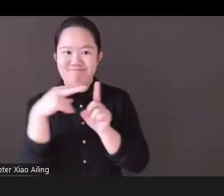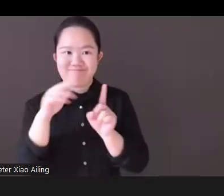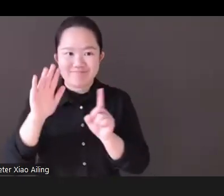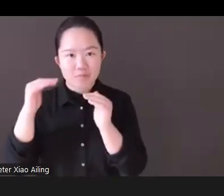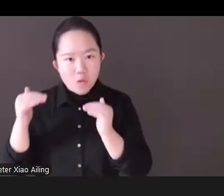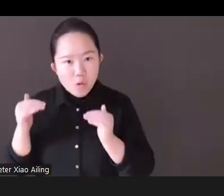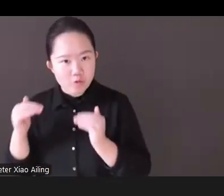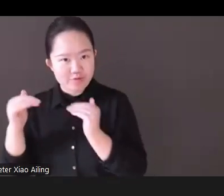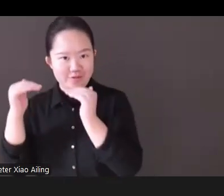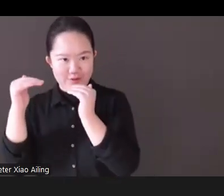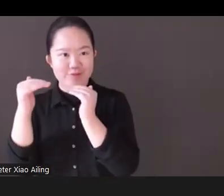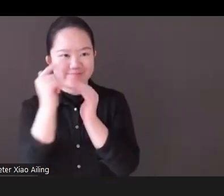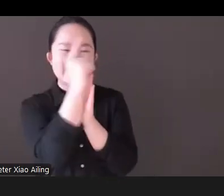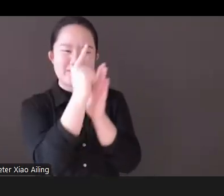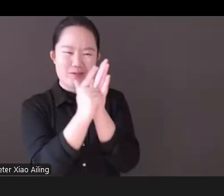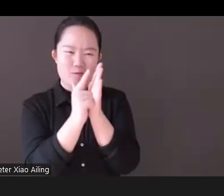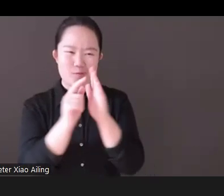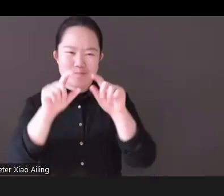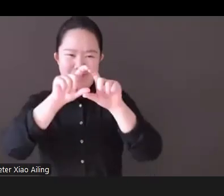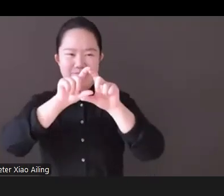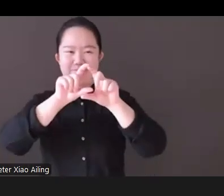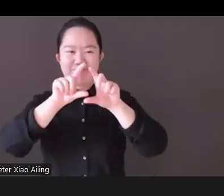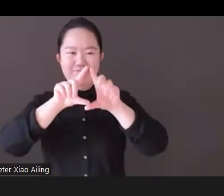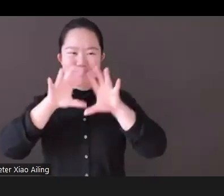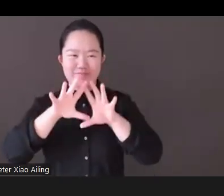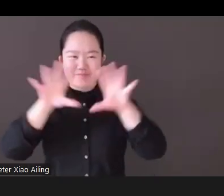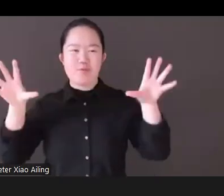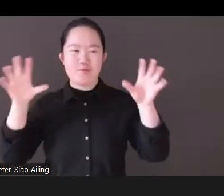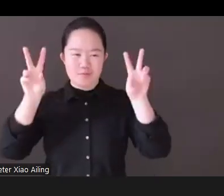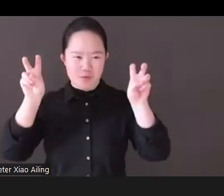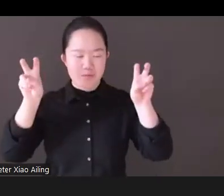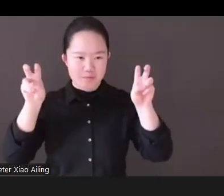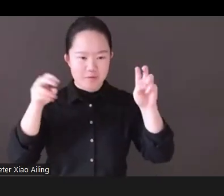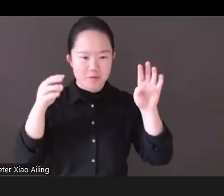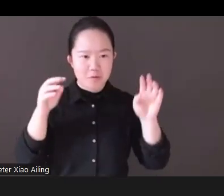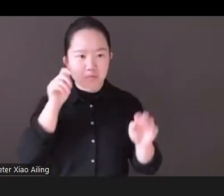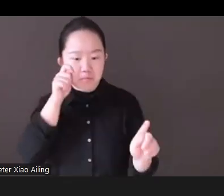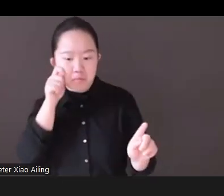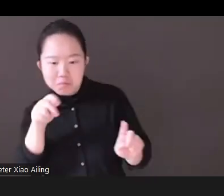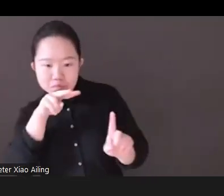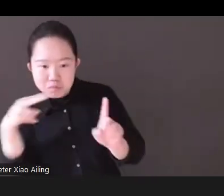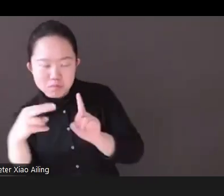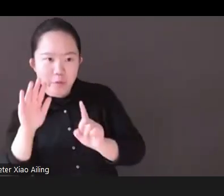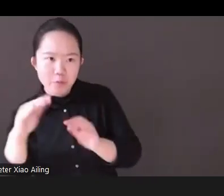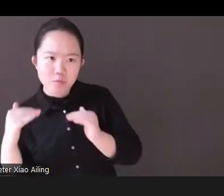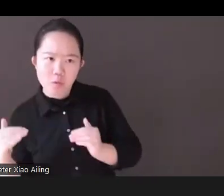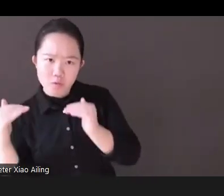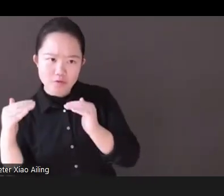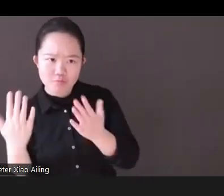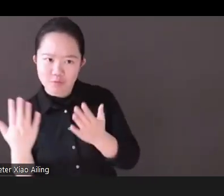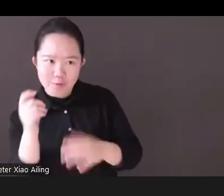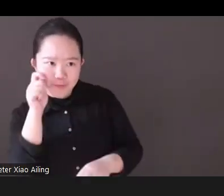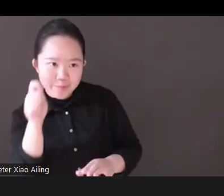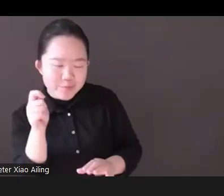Because you're the legal guys and I'm just the poor cousin from the country. That's okay. Well, in Norway, unfortunately, the EEA hasn't